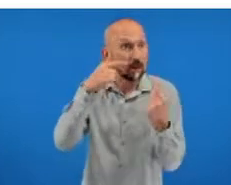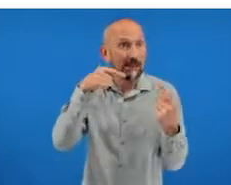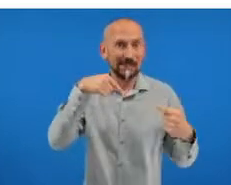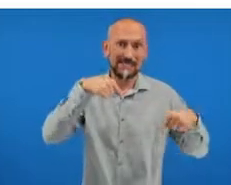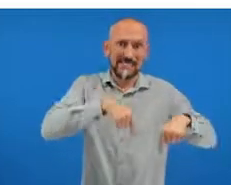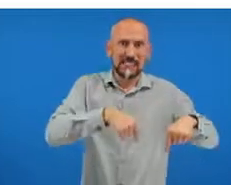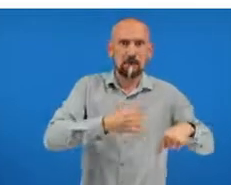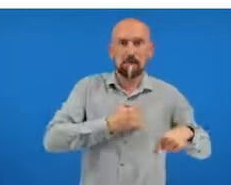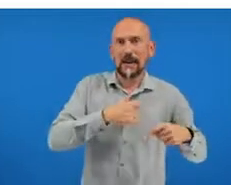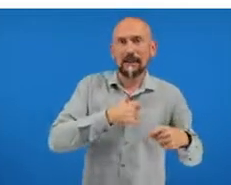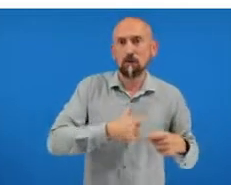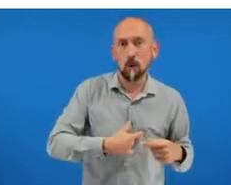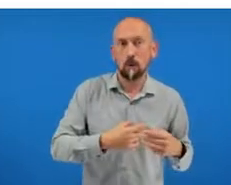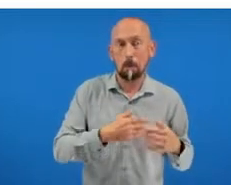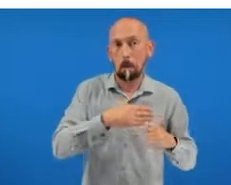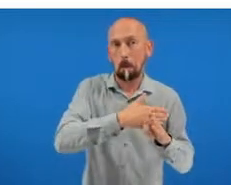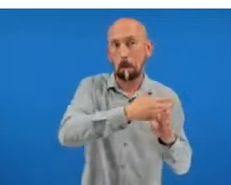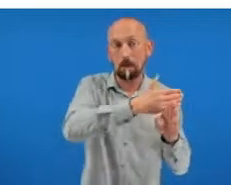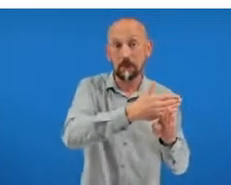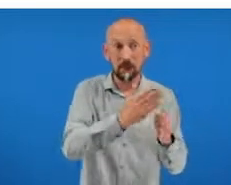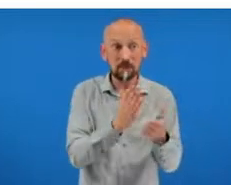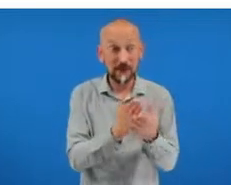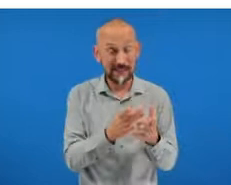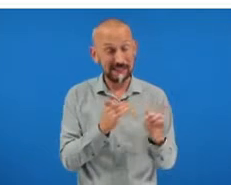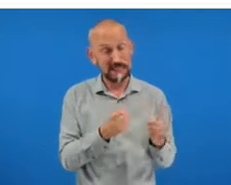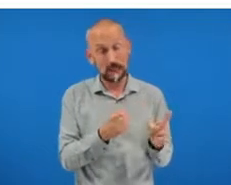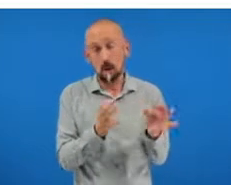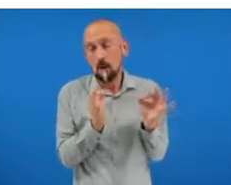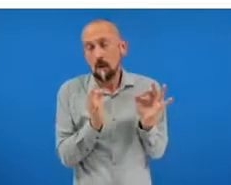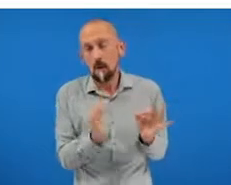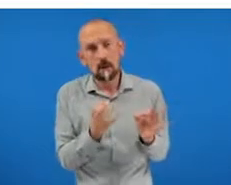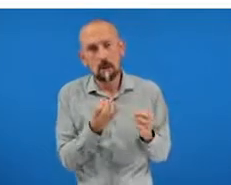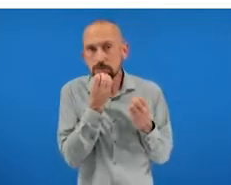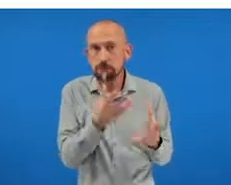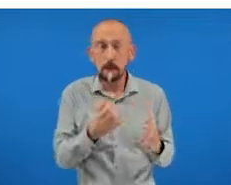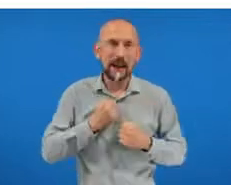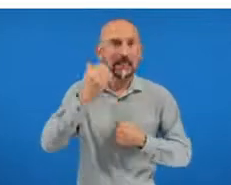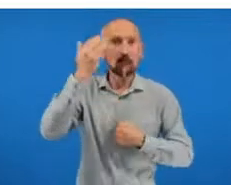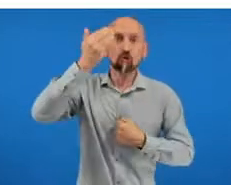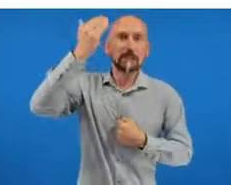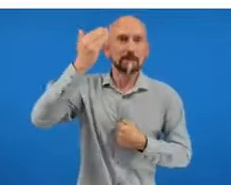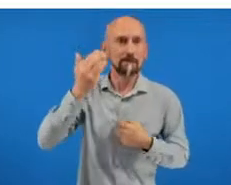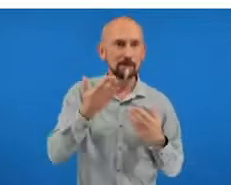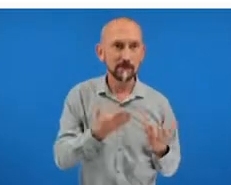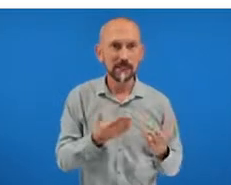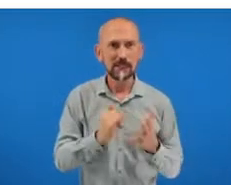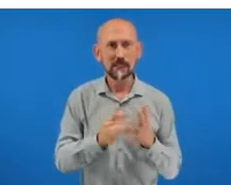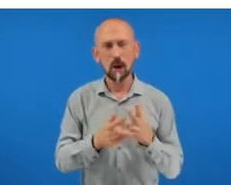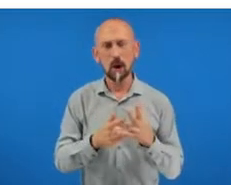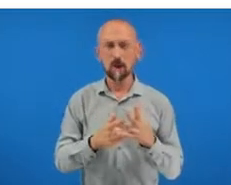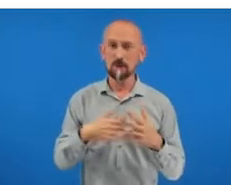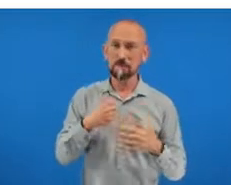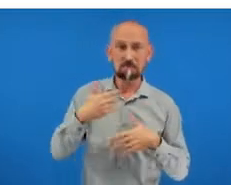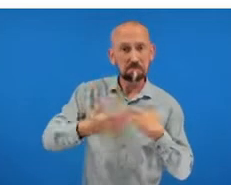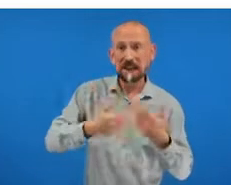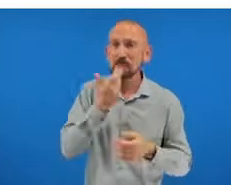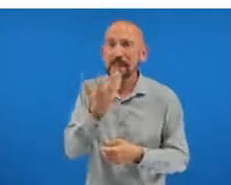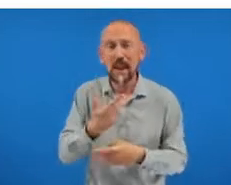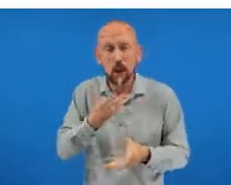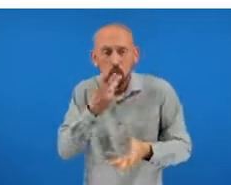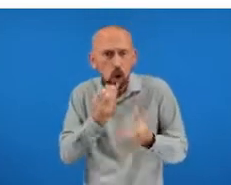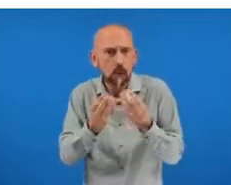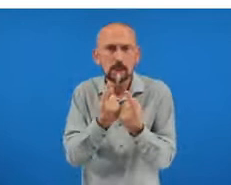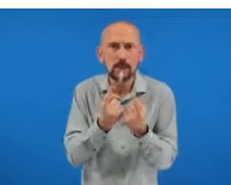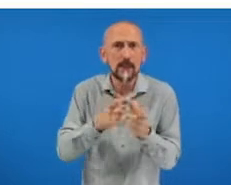job. And I learned something new about myself very, very frequently. And sometimes not great things, but I learn